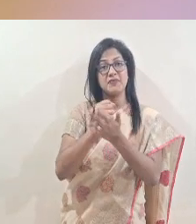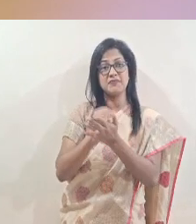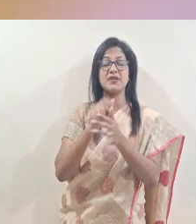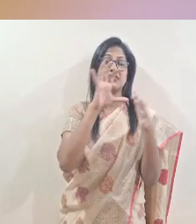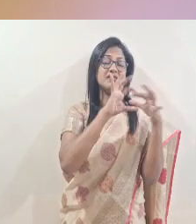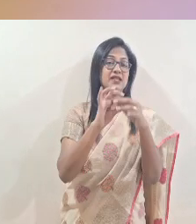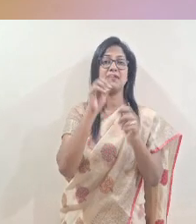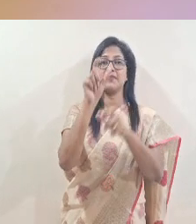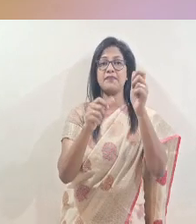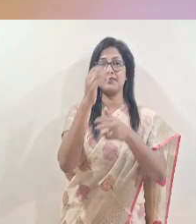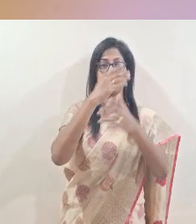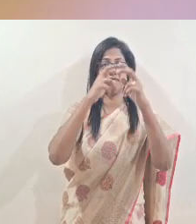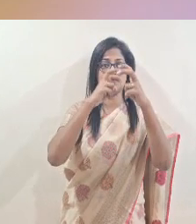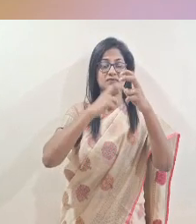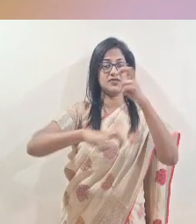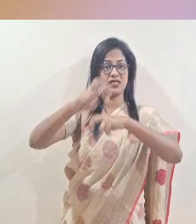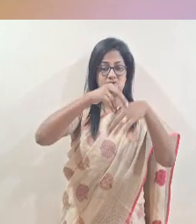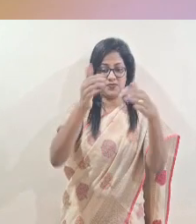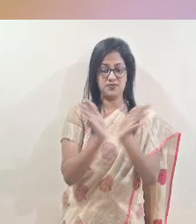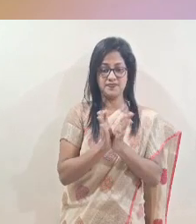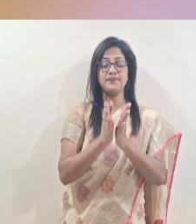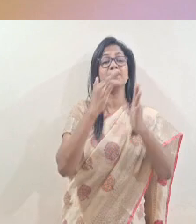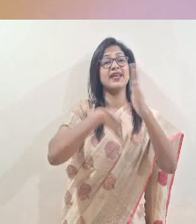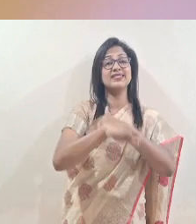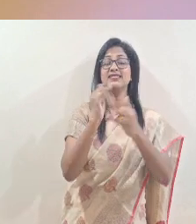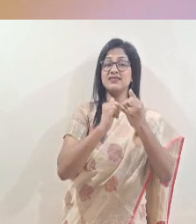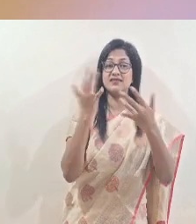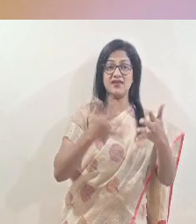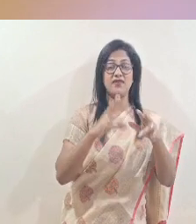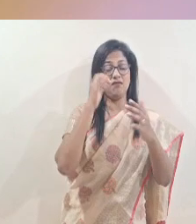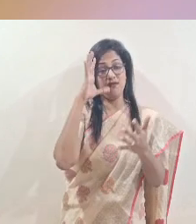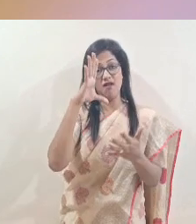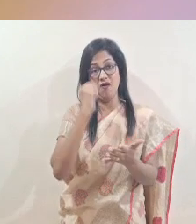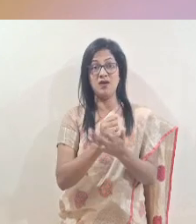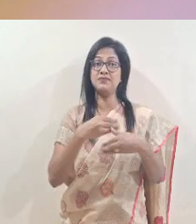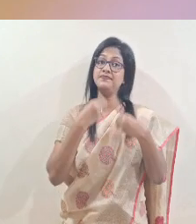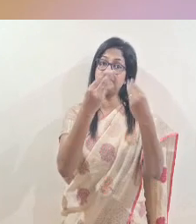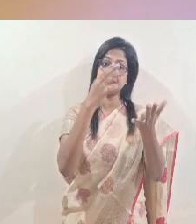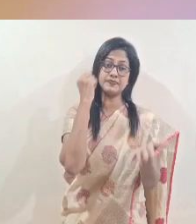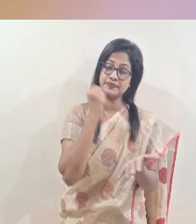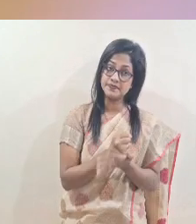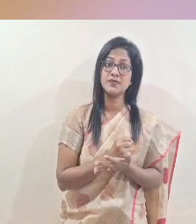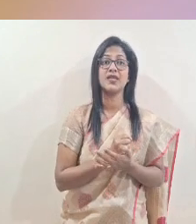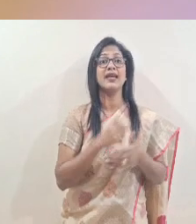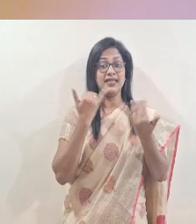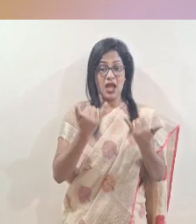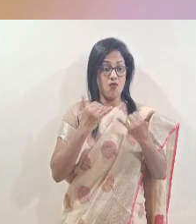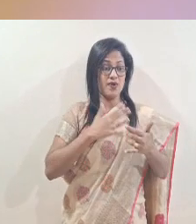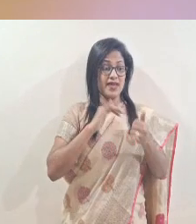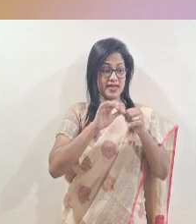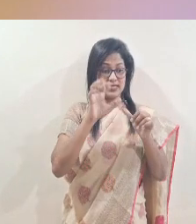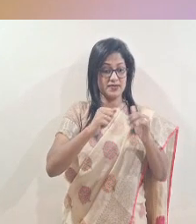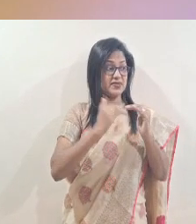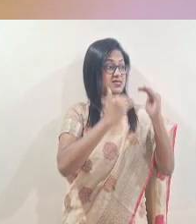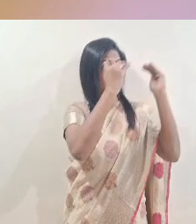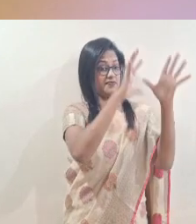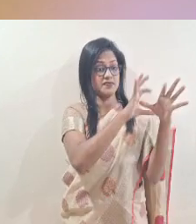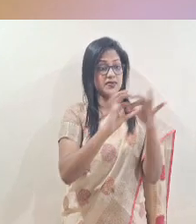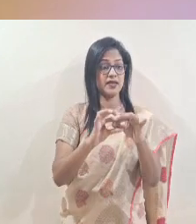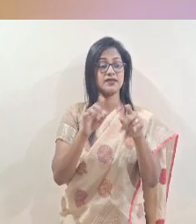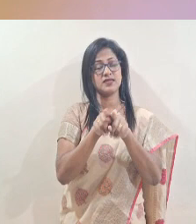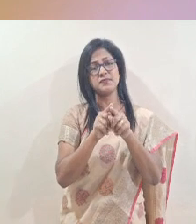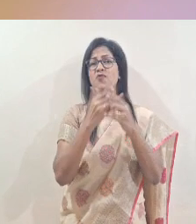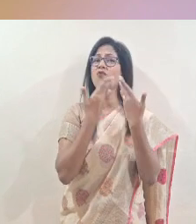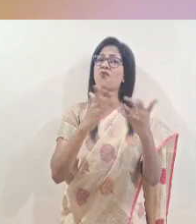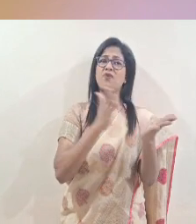public transportation, and facilities have to be conformed to the existing accessibility standards across all forms